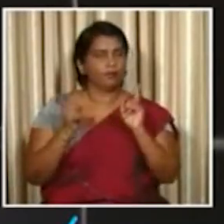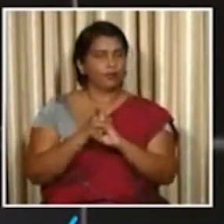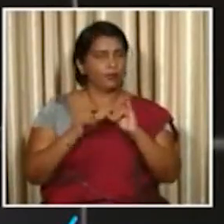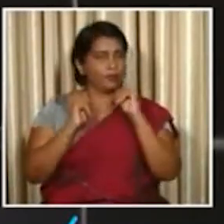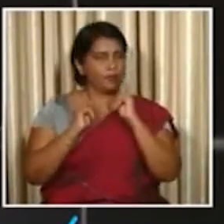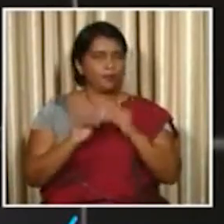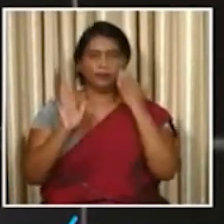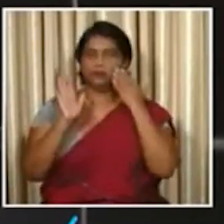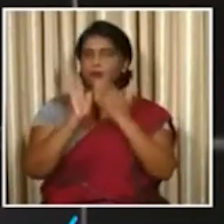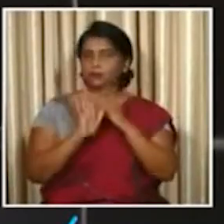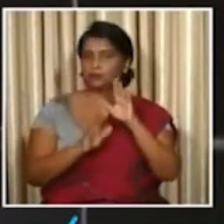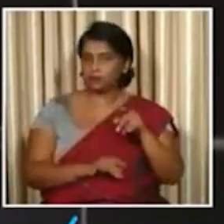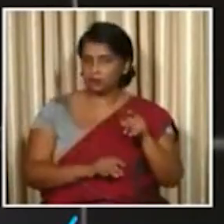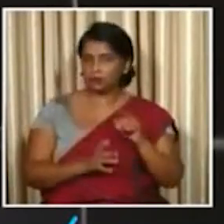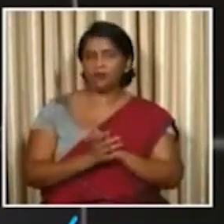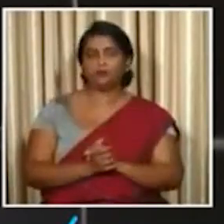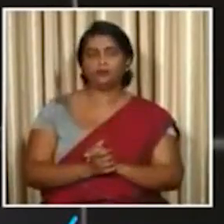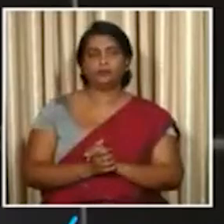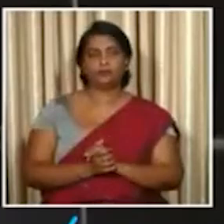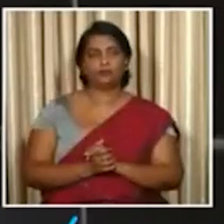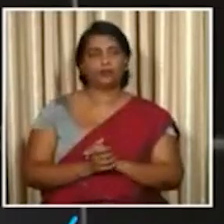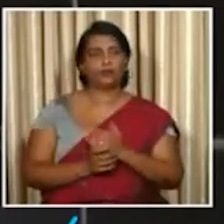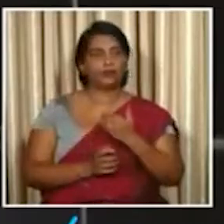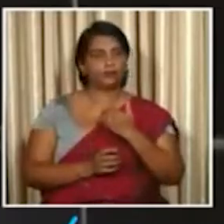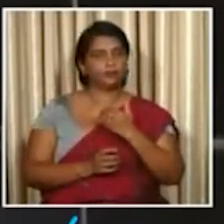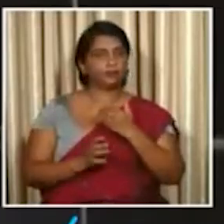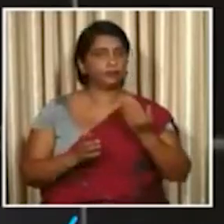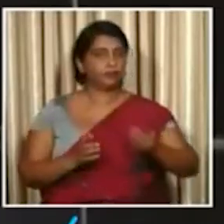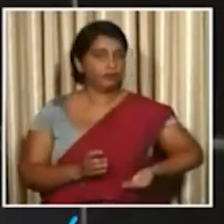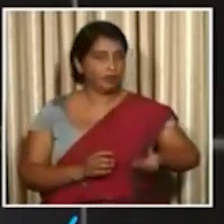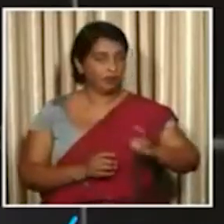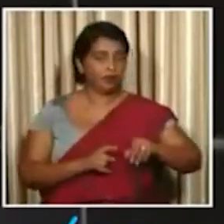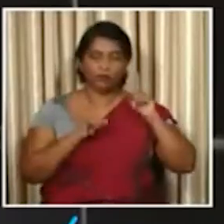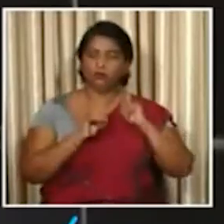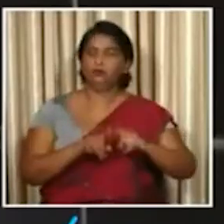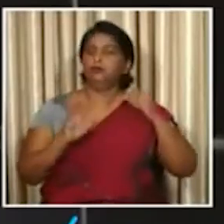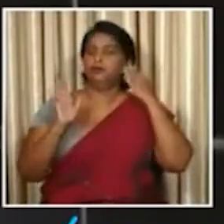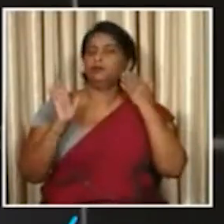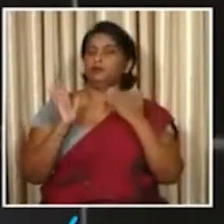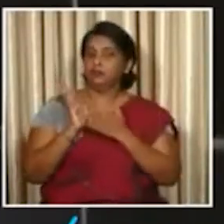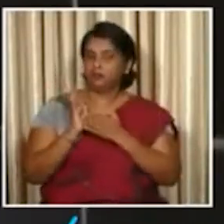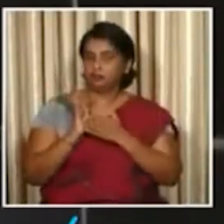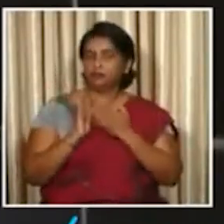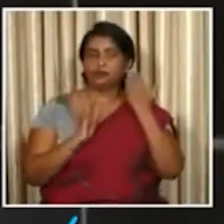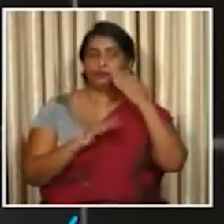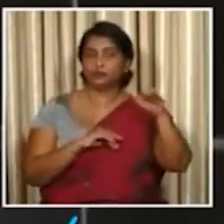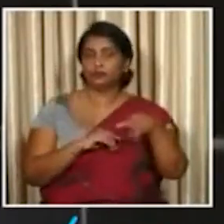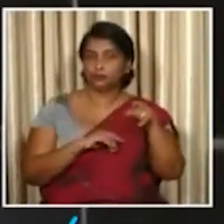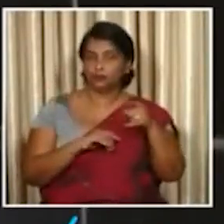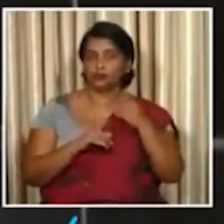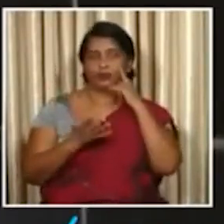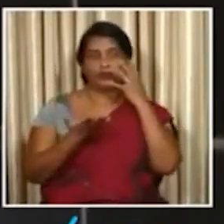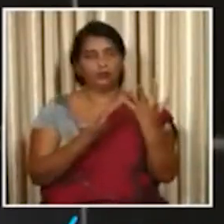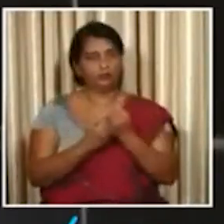Now, Bangladesh urged the UN to act immediately and protect the civilians. Bolivia and Belize